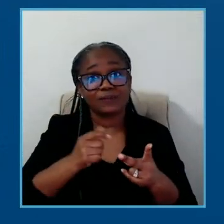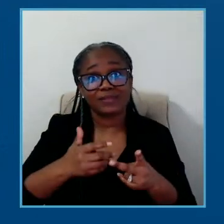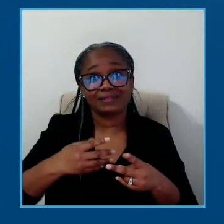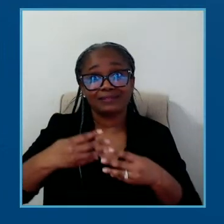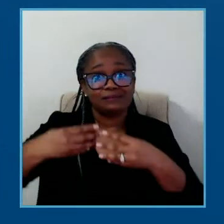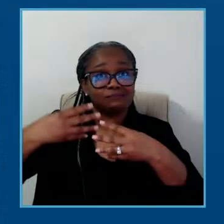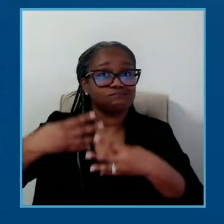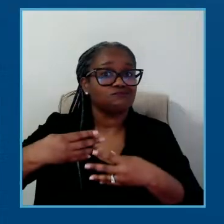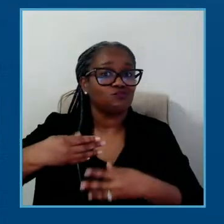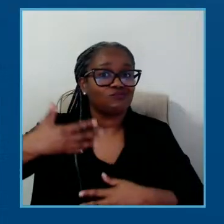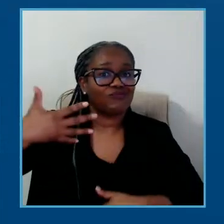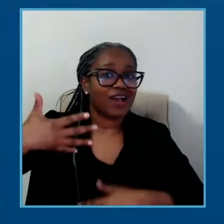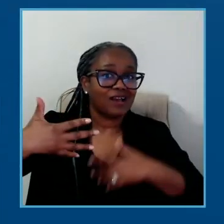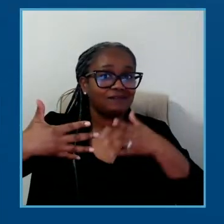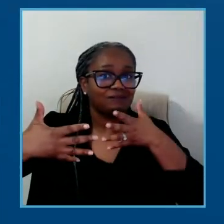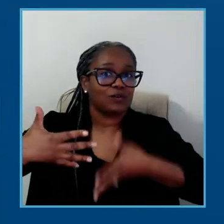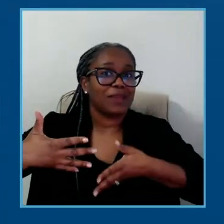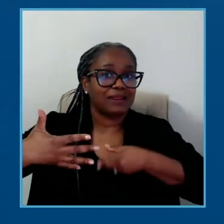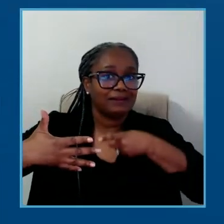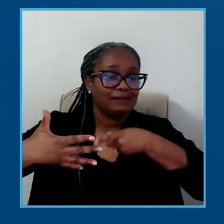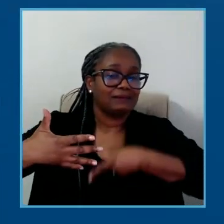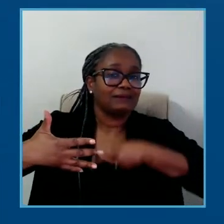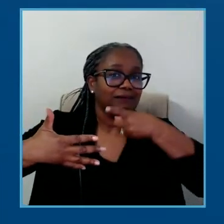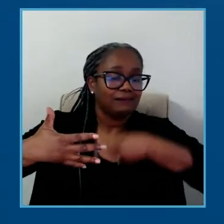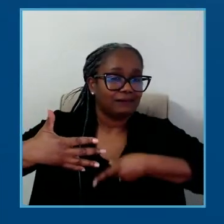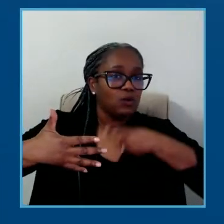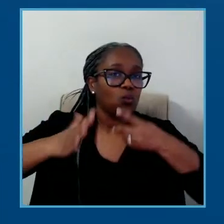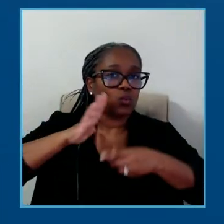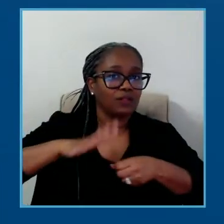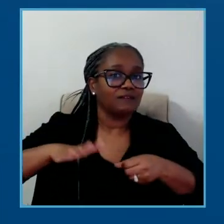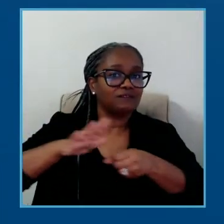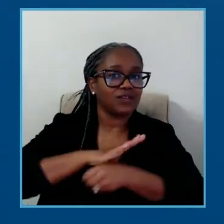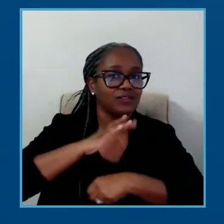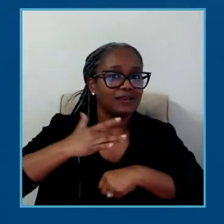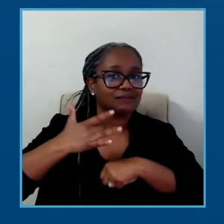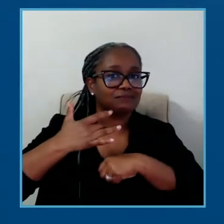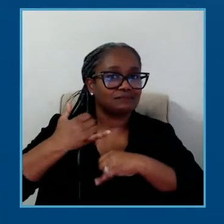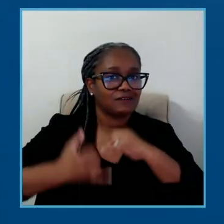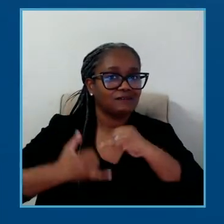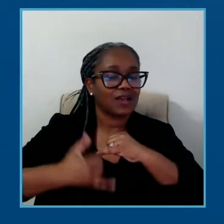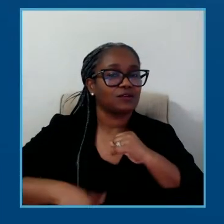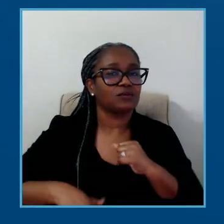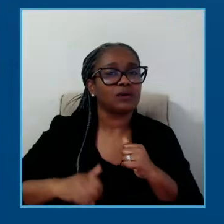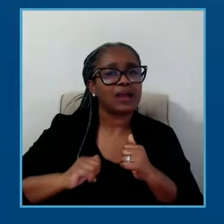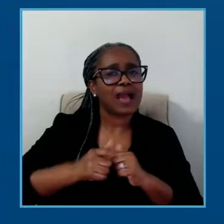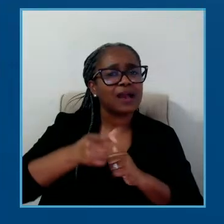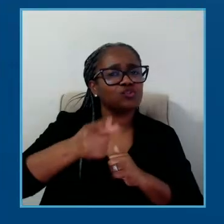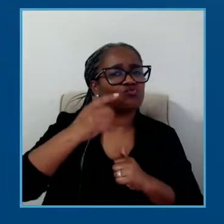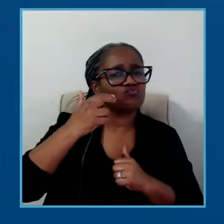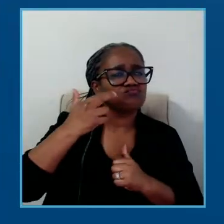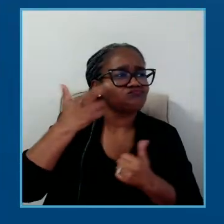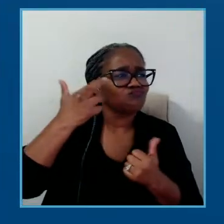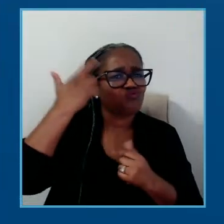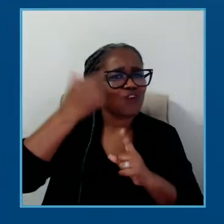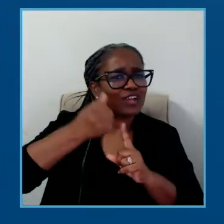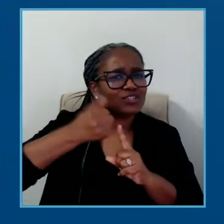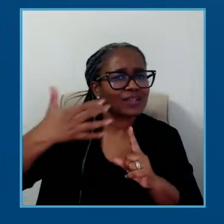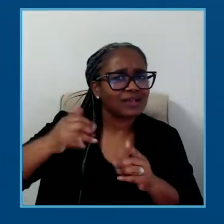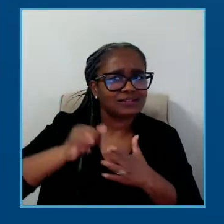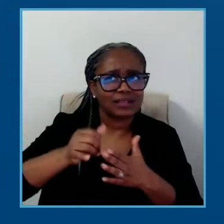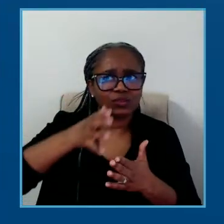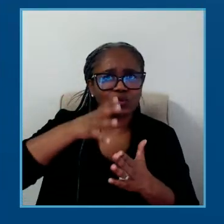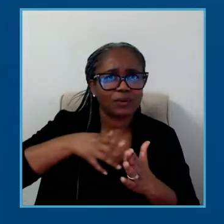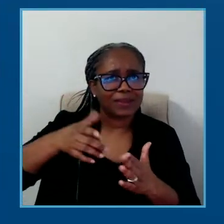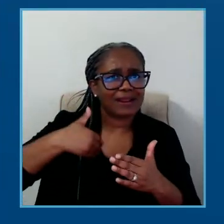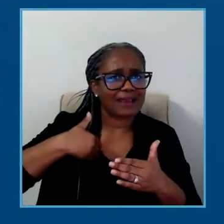gender position, how do you rationalize that the women had access to